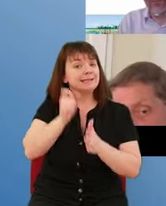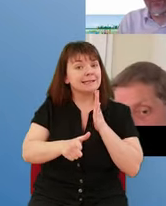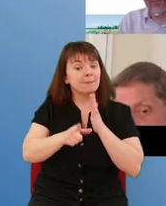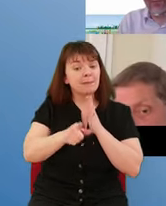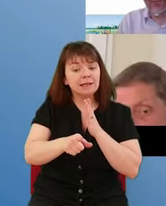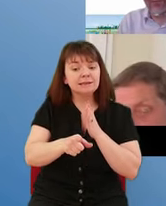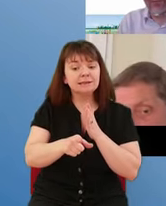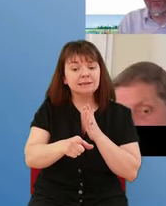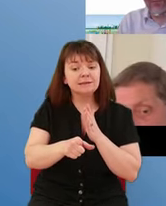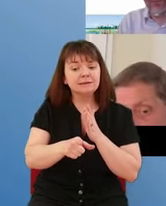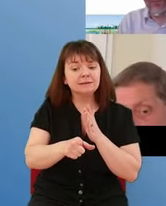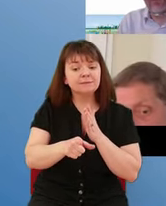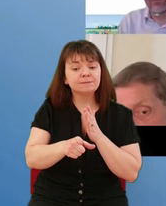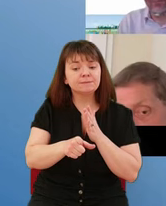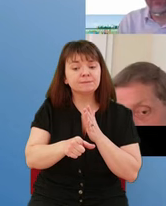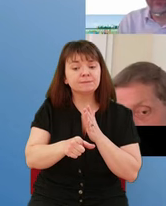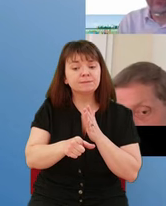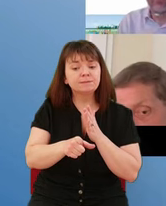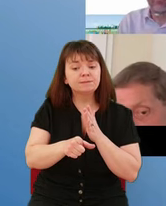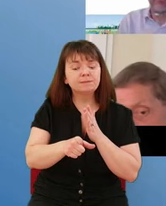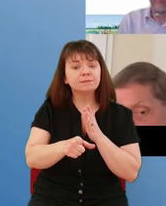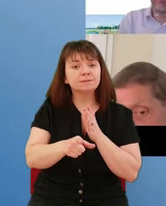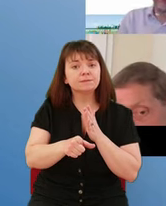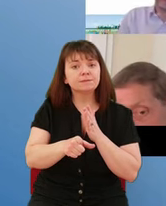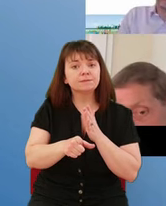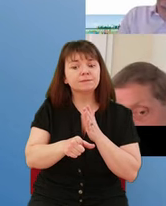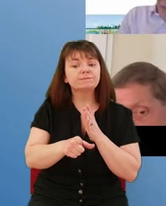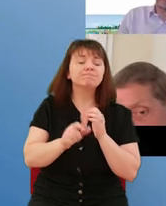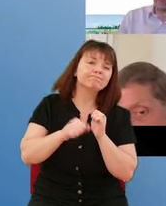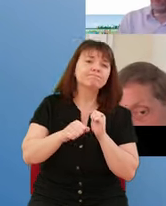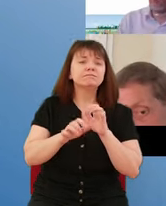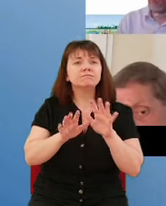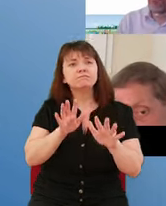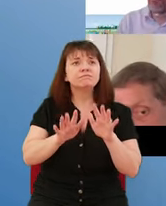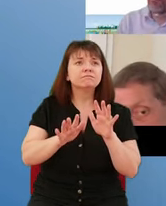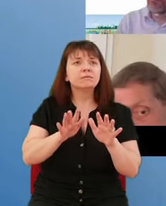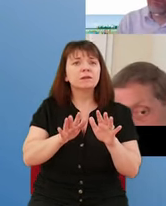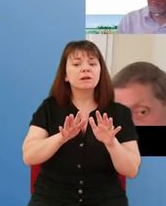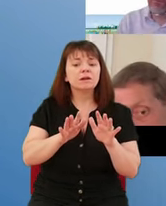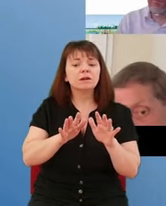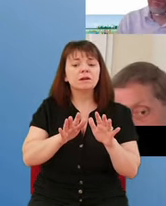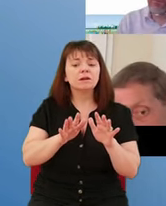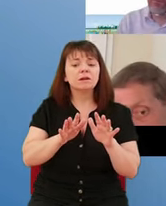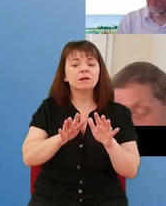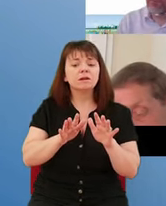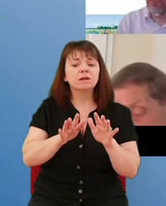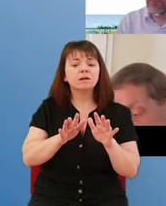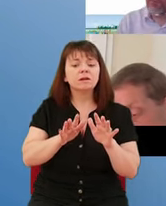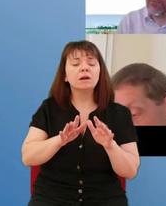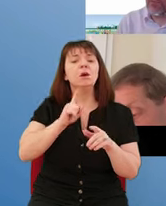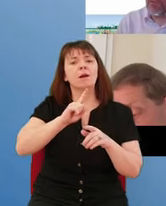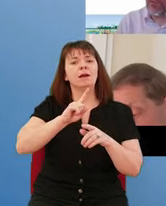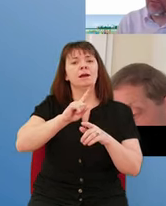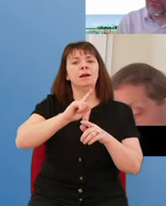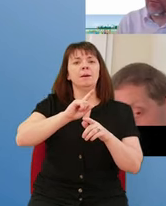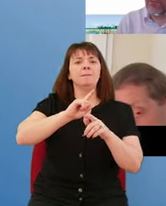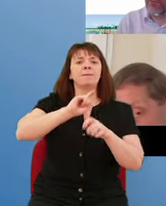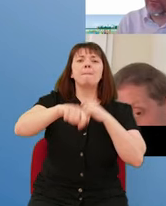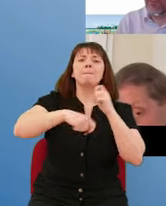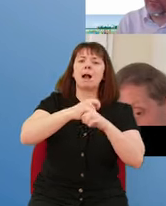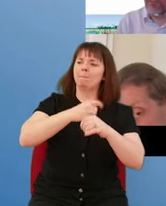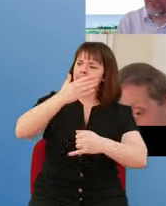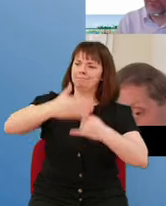four. I mean, yeah, almost the end of the year now. But obviously our reporting there's a lag time in